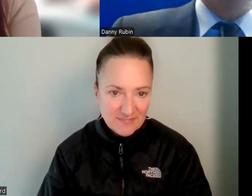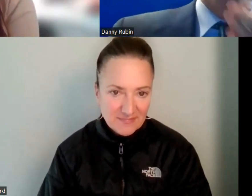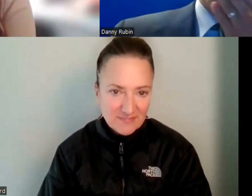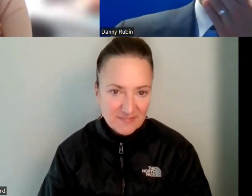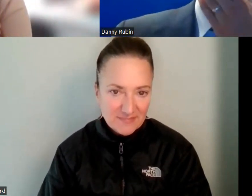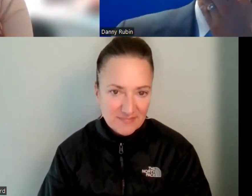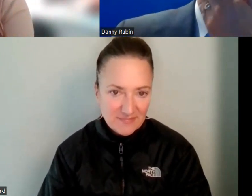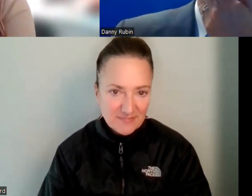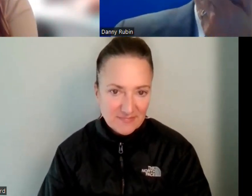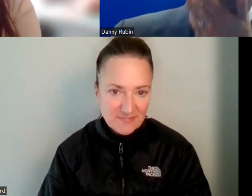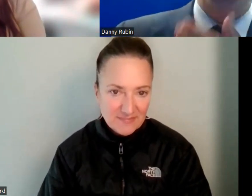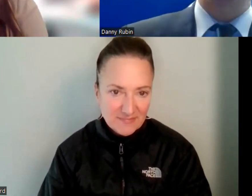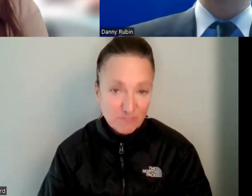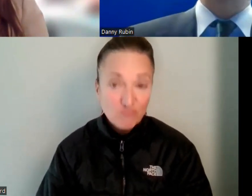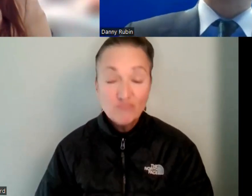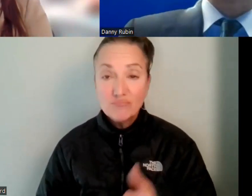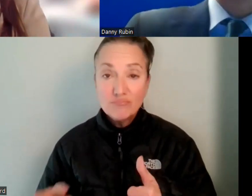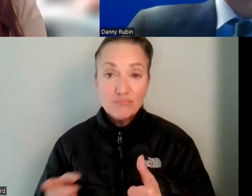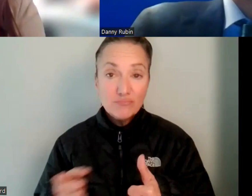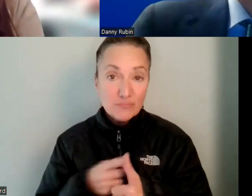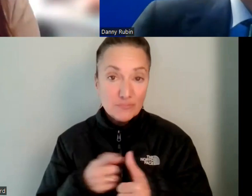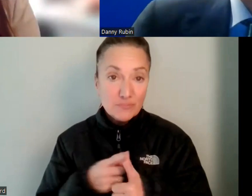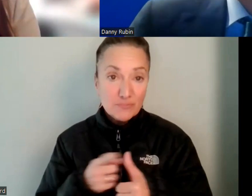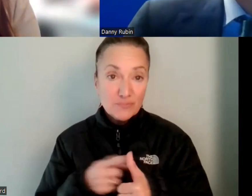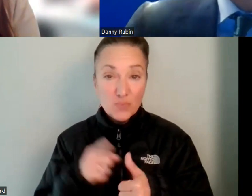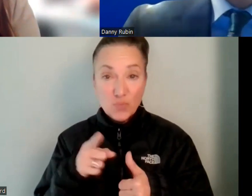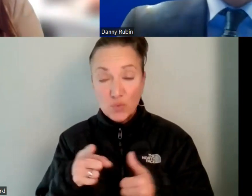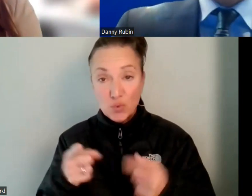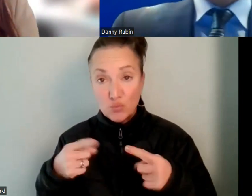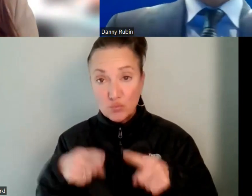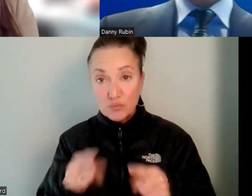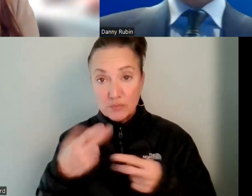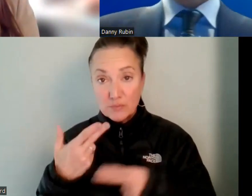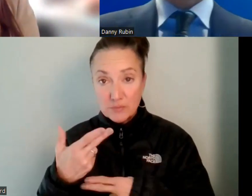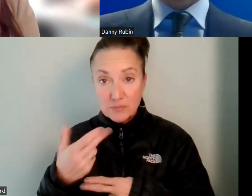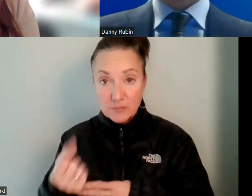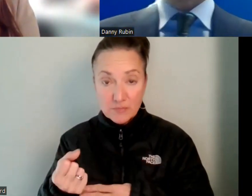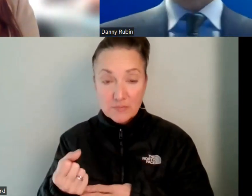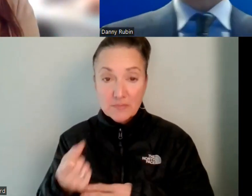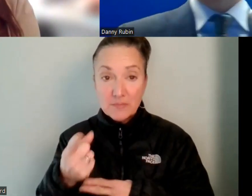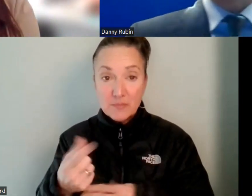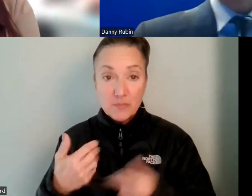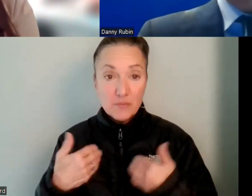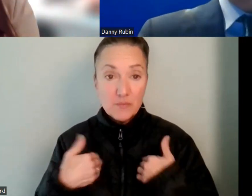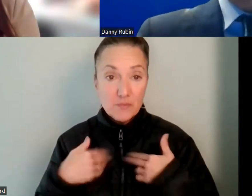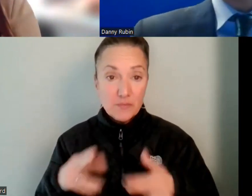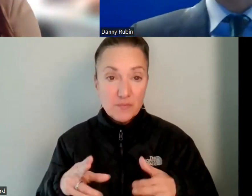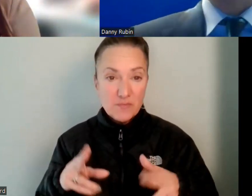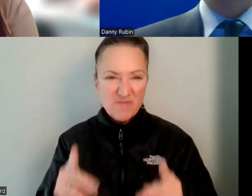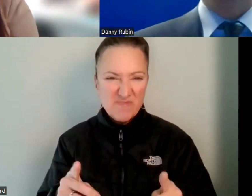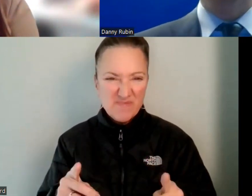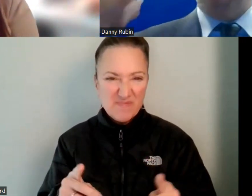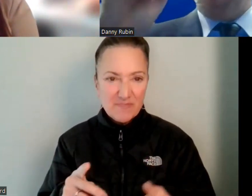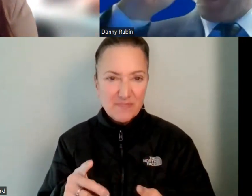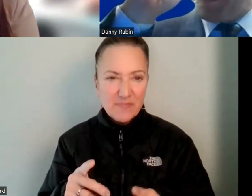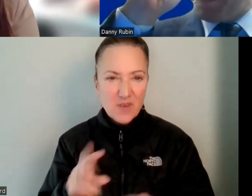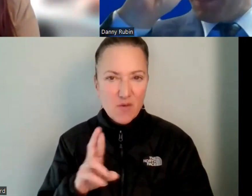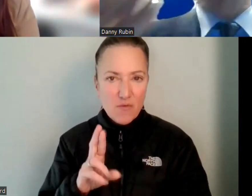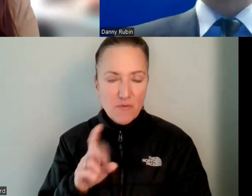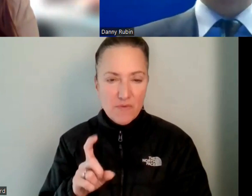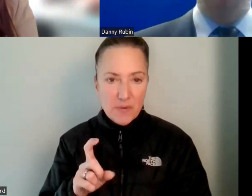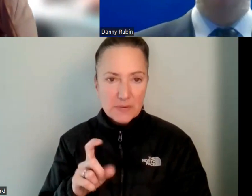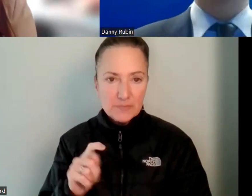Yeah, for students who are still in high school, if you have the opportunity to take that pharmacy technician class, I would